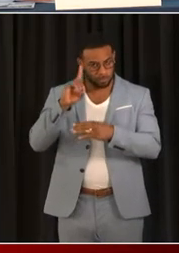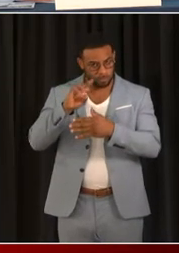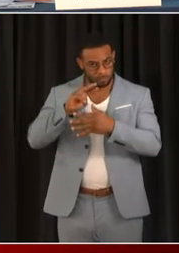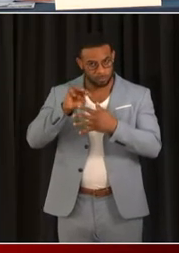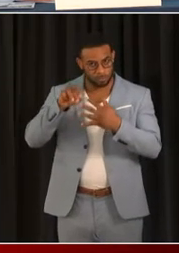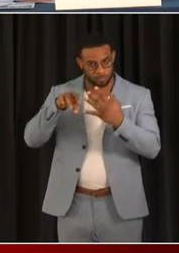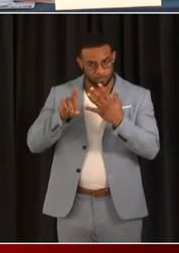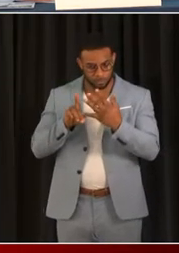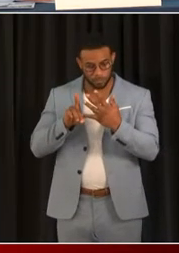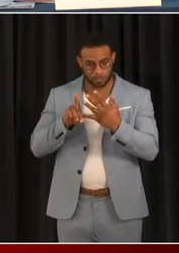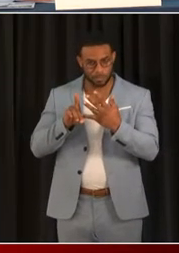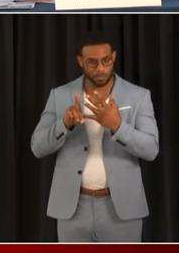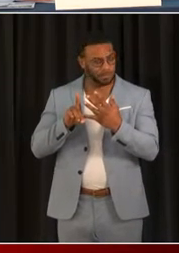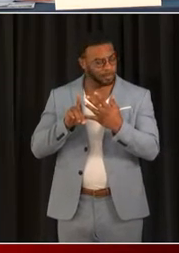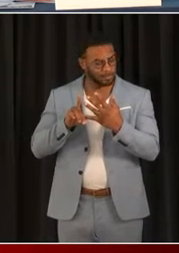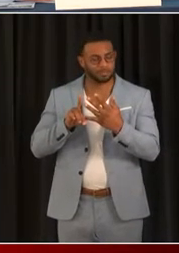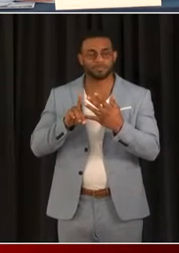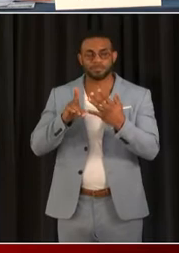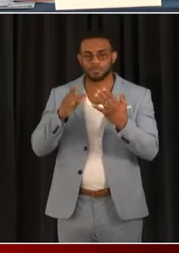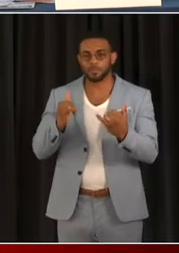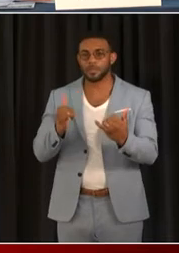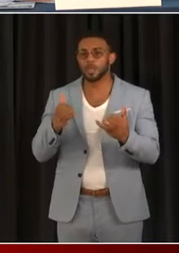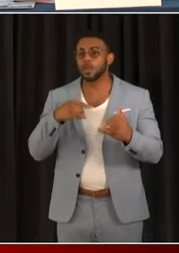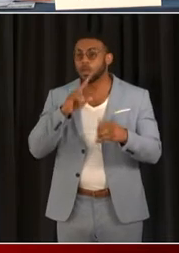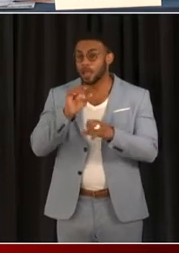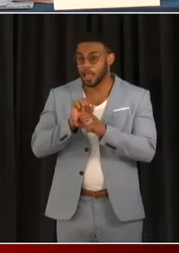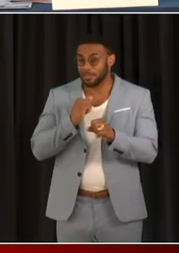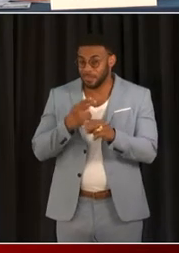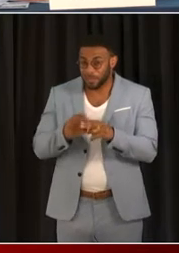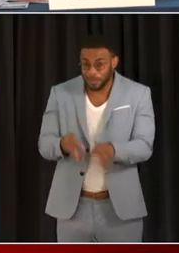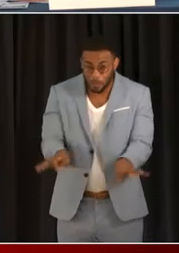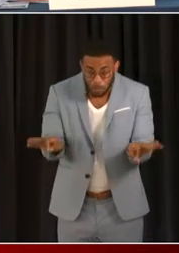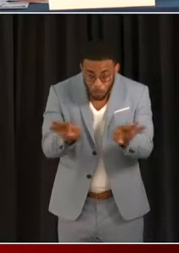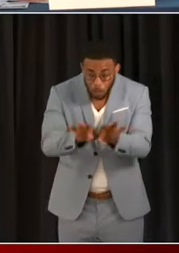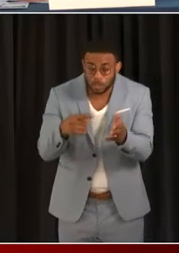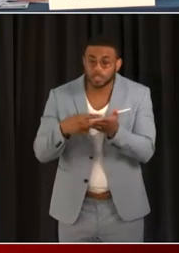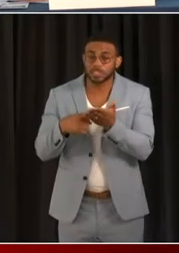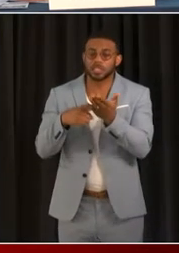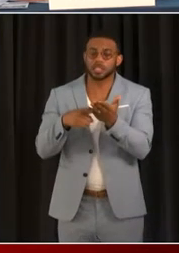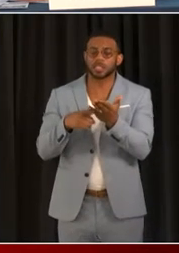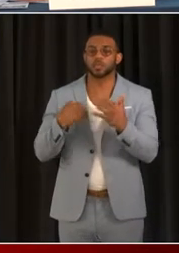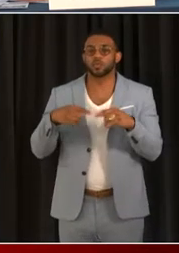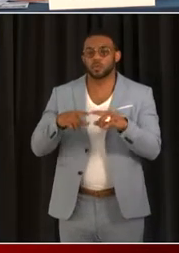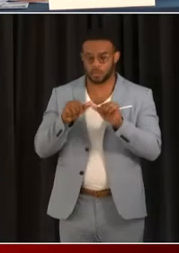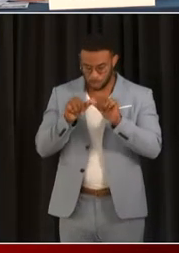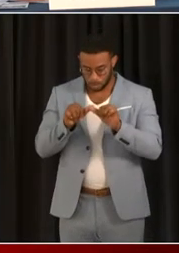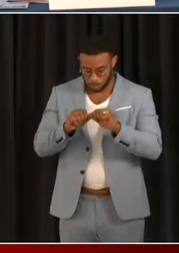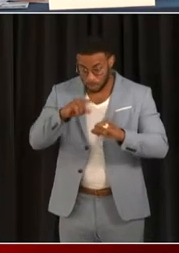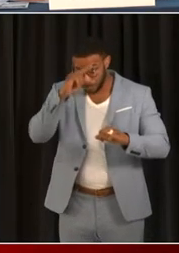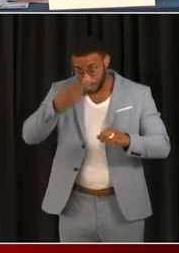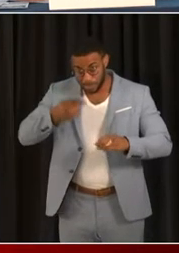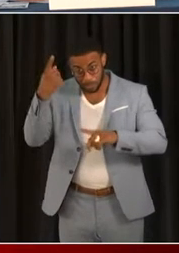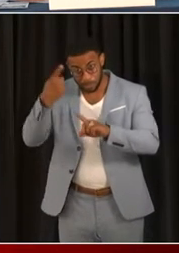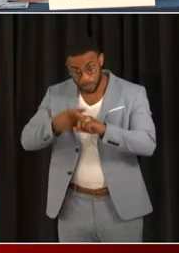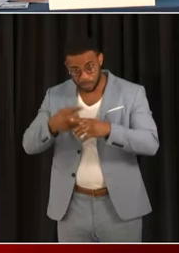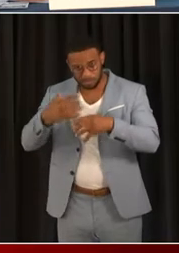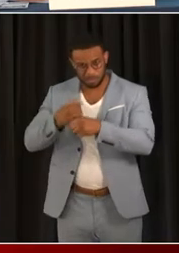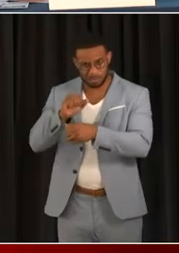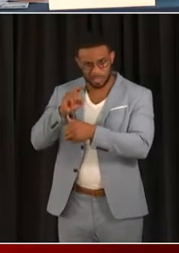Weekly Check-In. Got a little tongue-tied there. Today, we're actually going to have a very important discussion as we continue with Black History